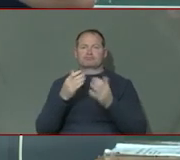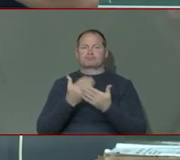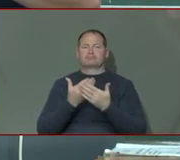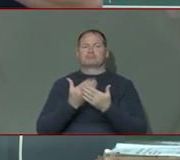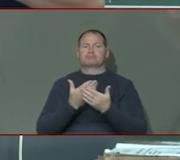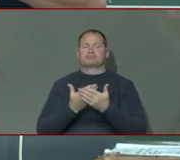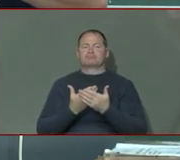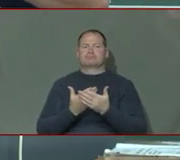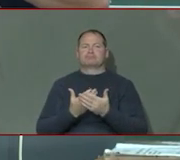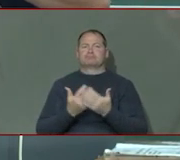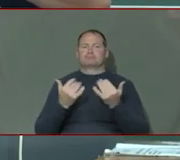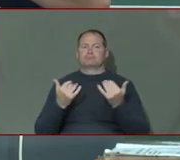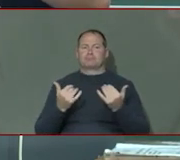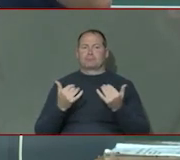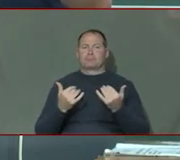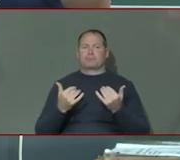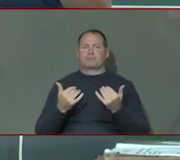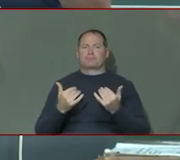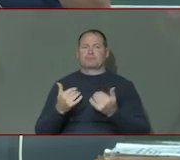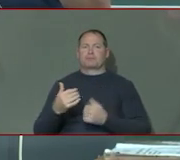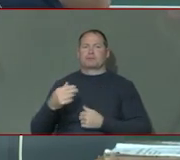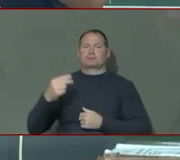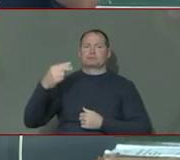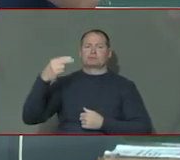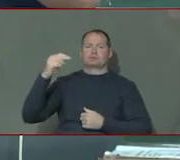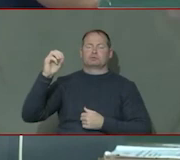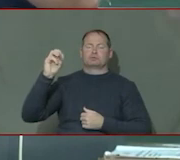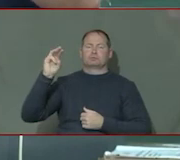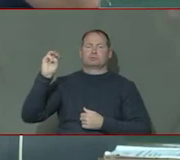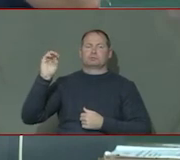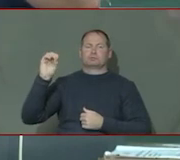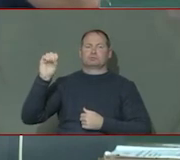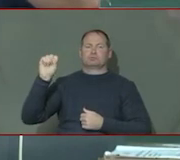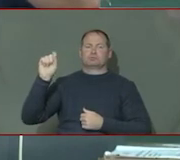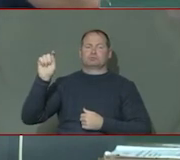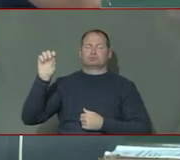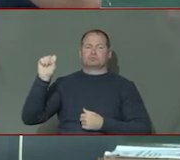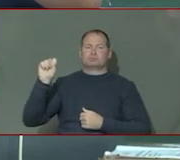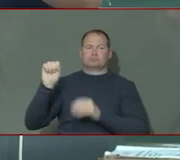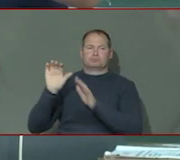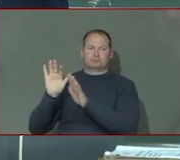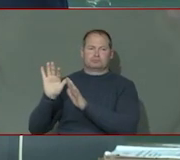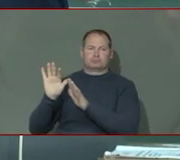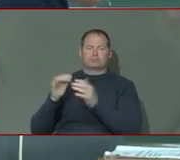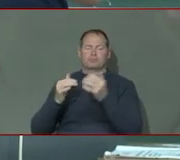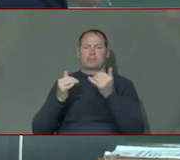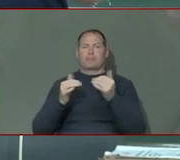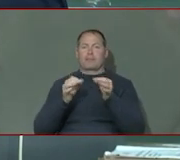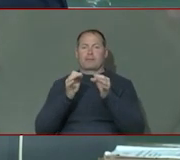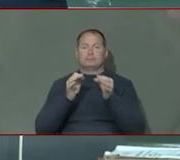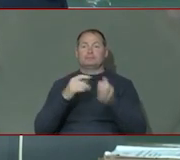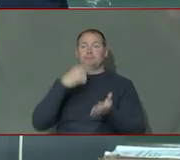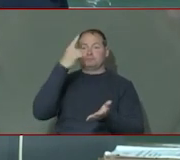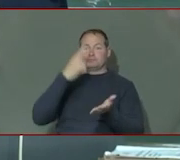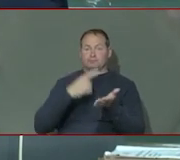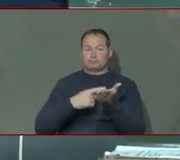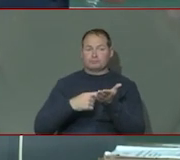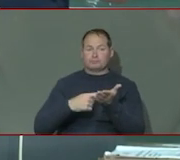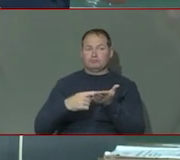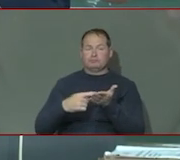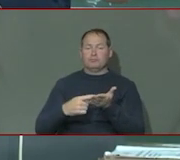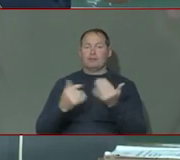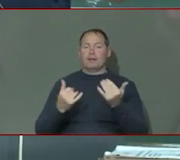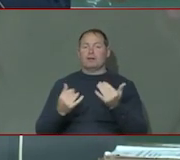into homeostasis, last week we also touched on it, but before we go into that, next week I will be doing here the